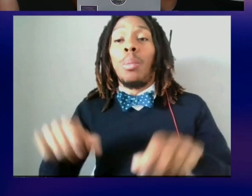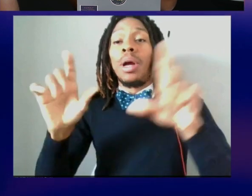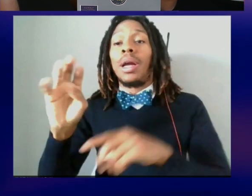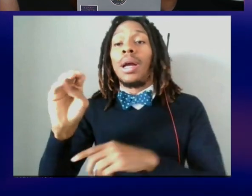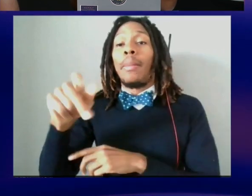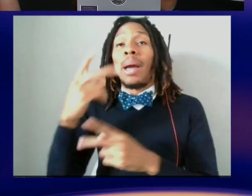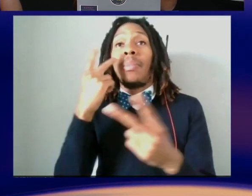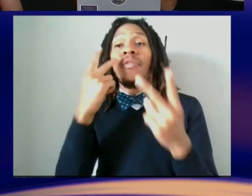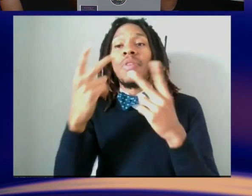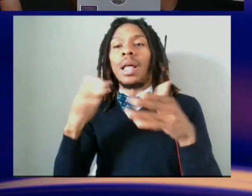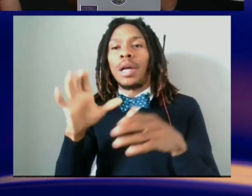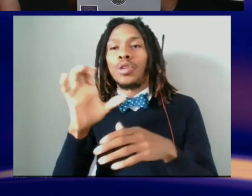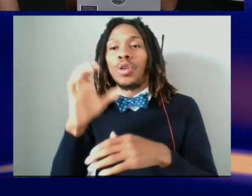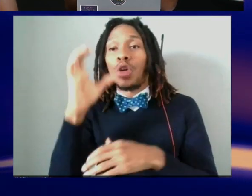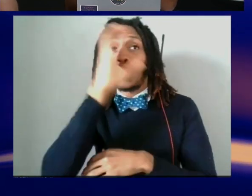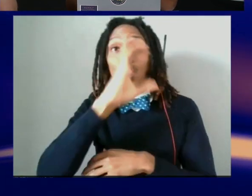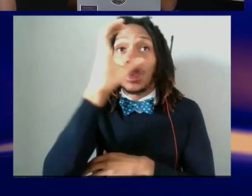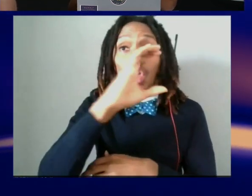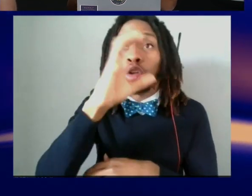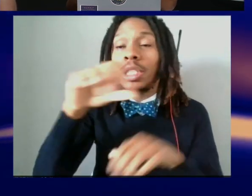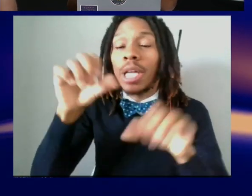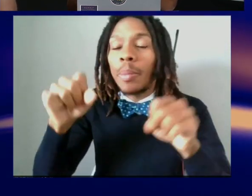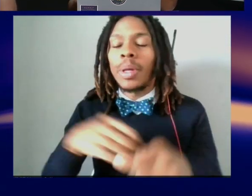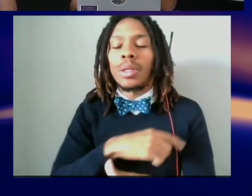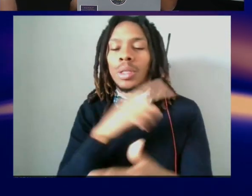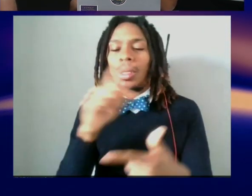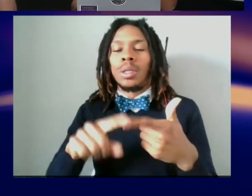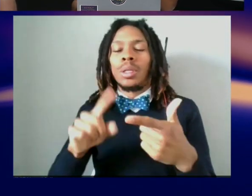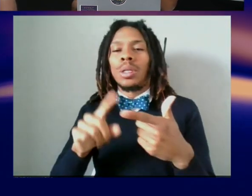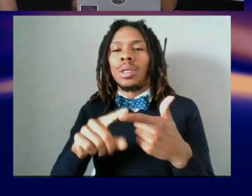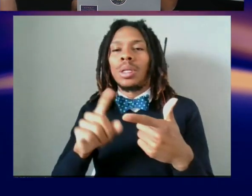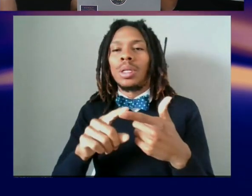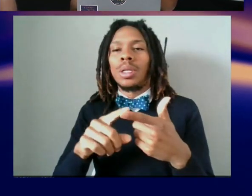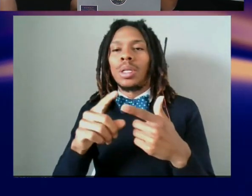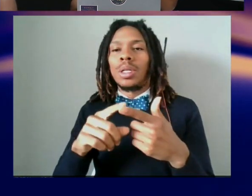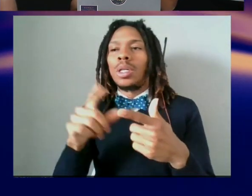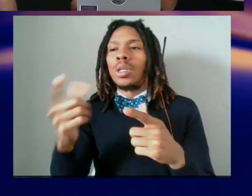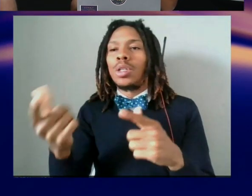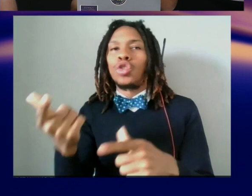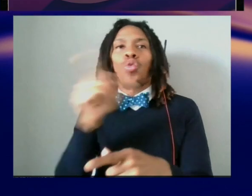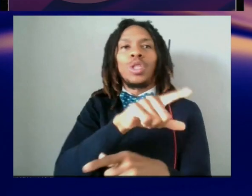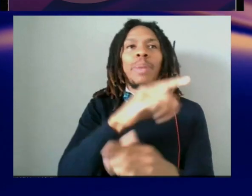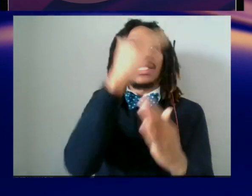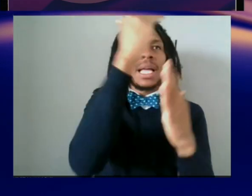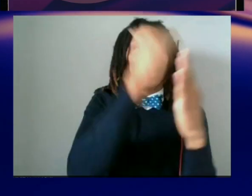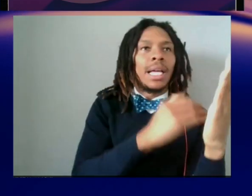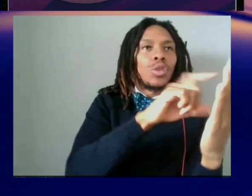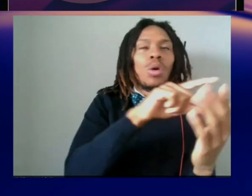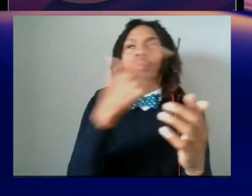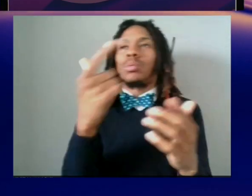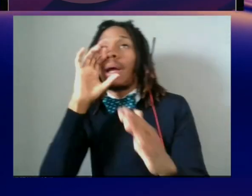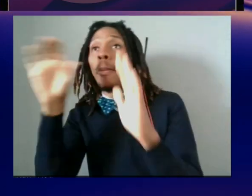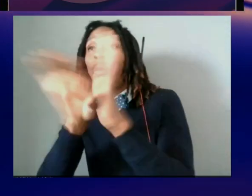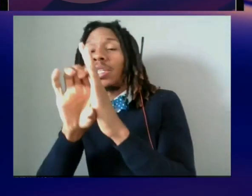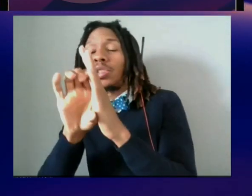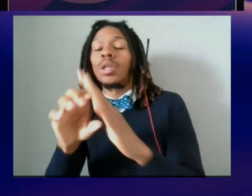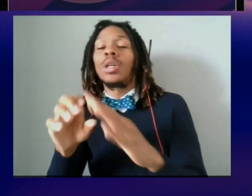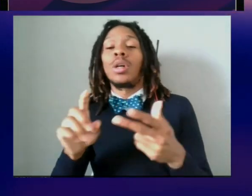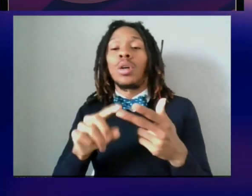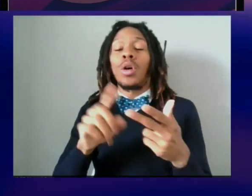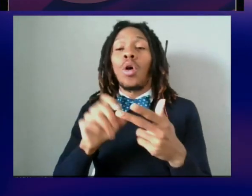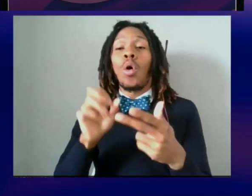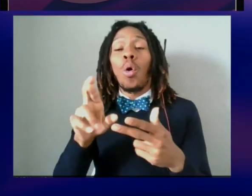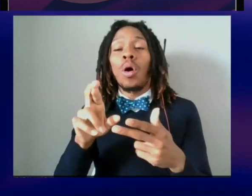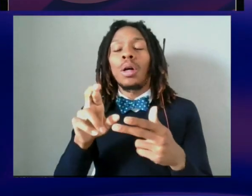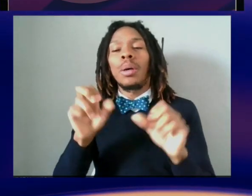to do search capabilities. It has the ability to switch back to a list, and it actually has the ability to choose your